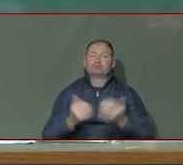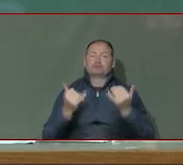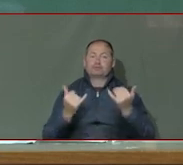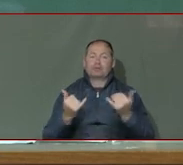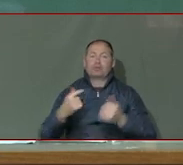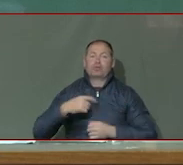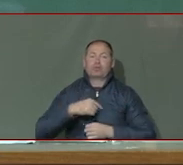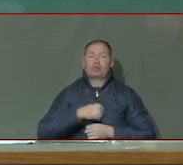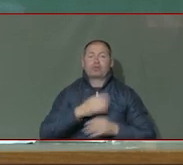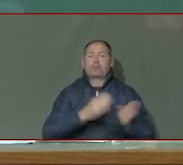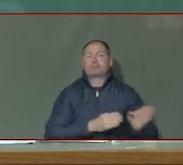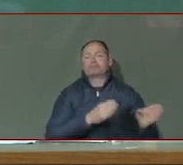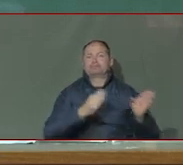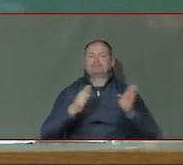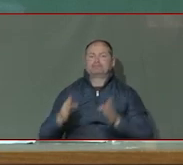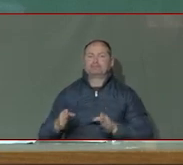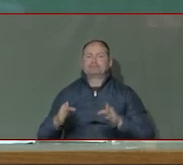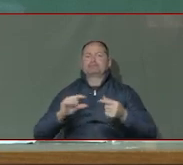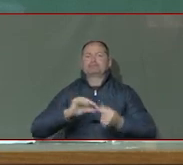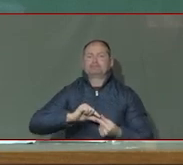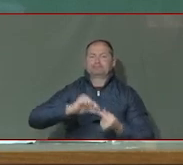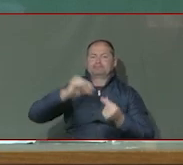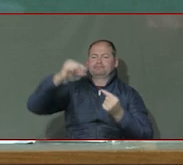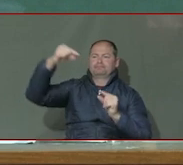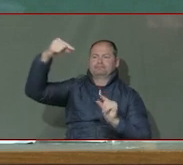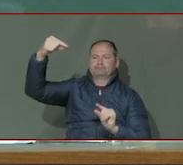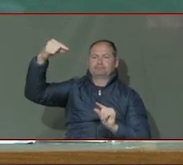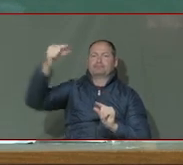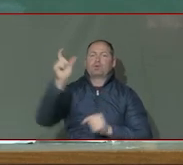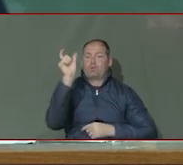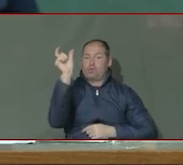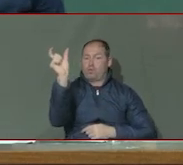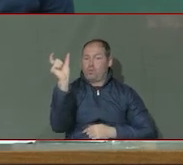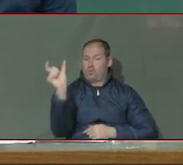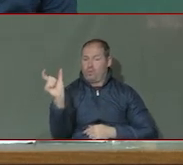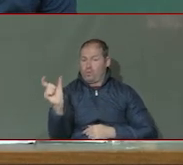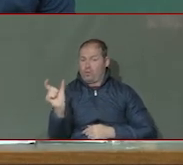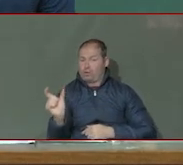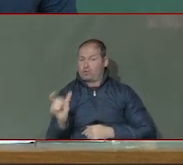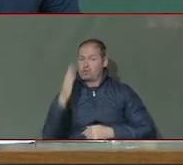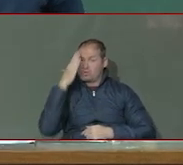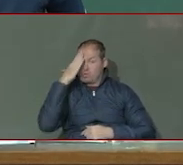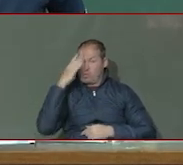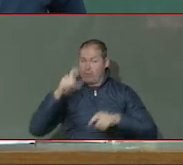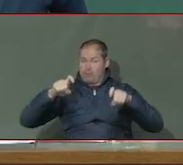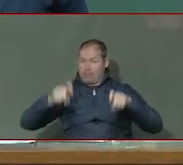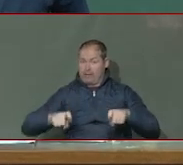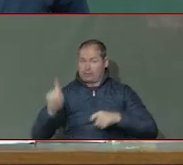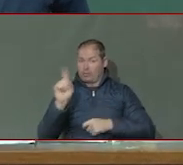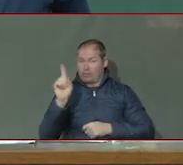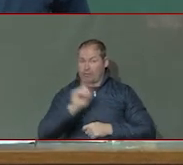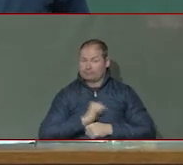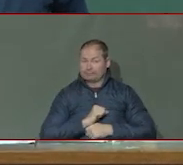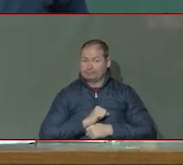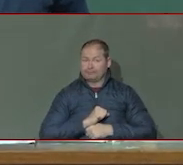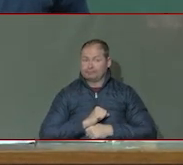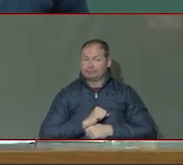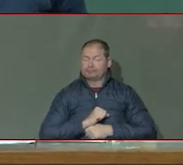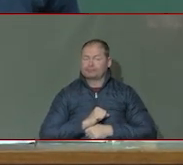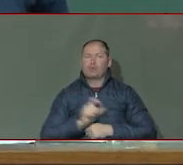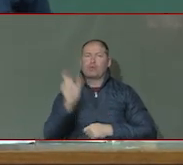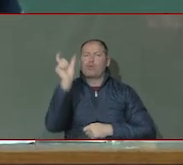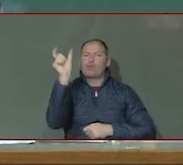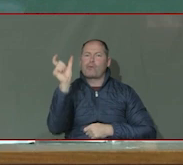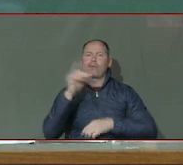need to know. You see the terminology here in the scope that you need to take note of. Those are basic